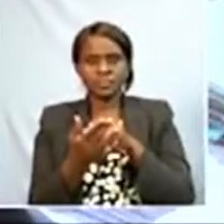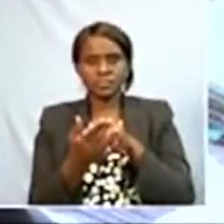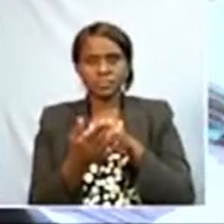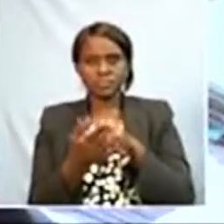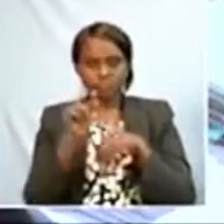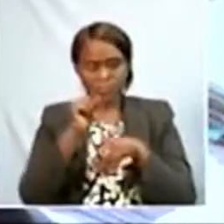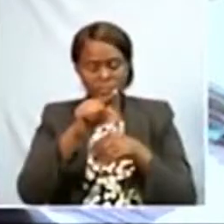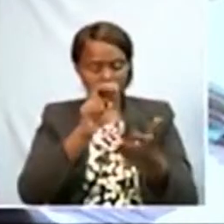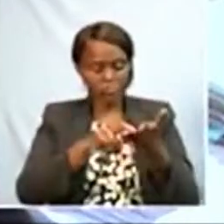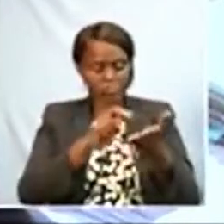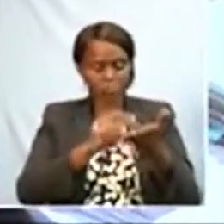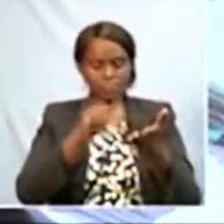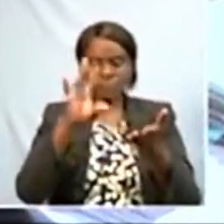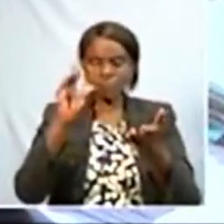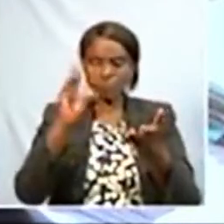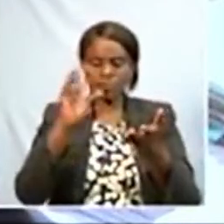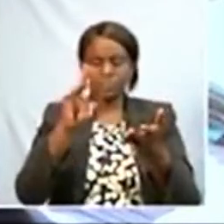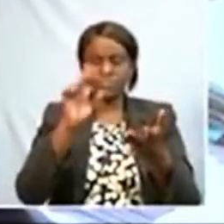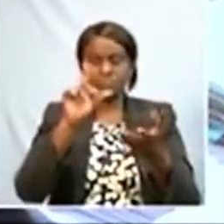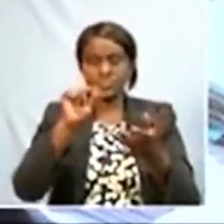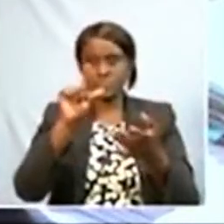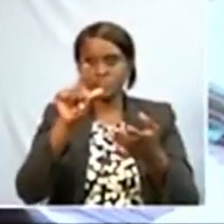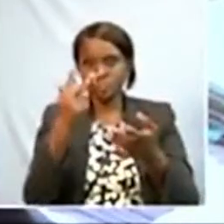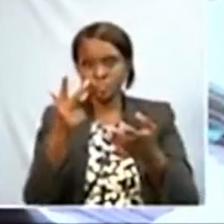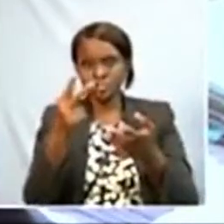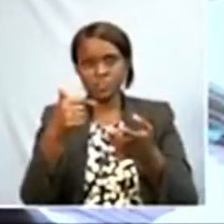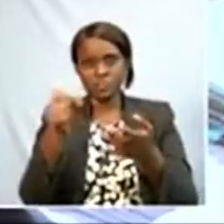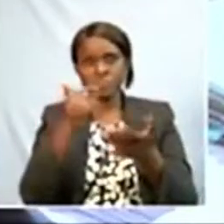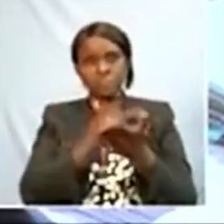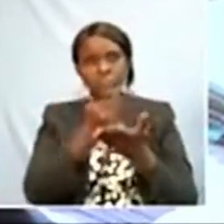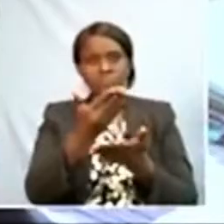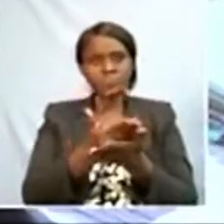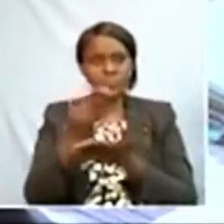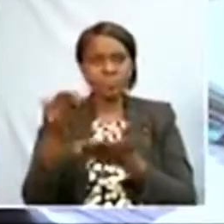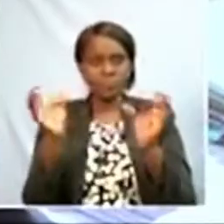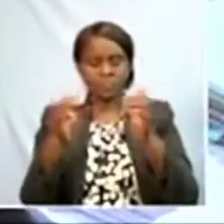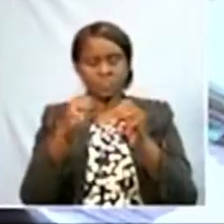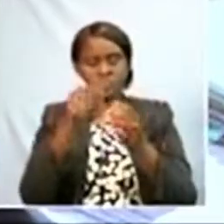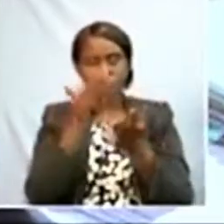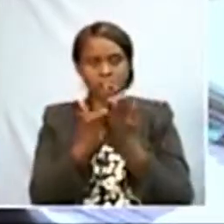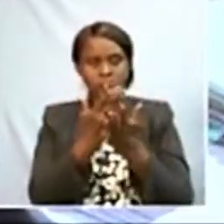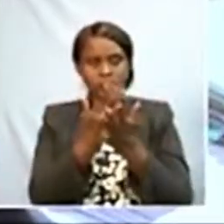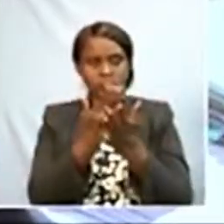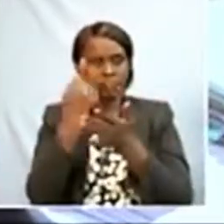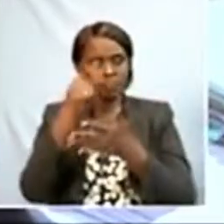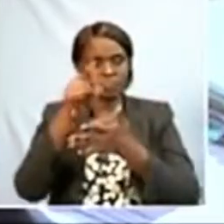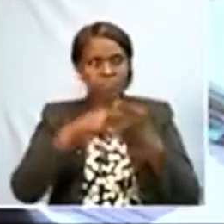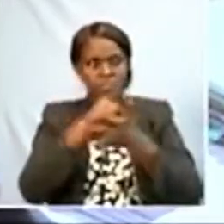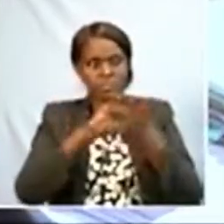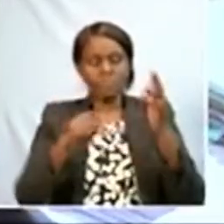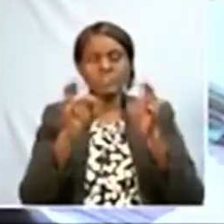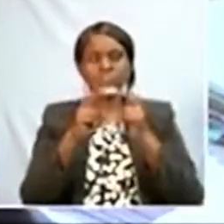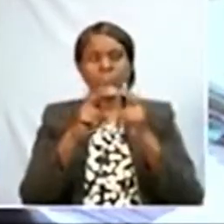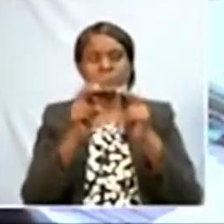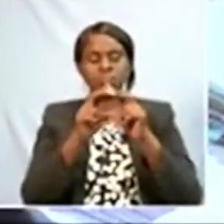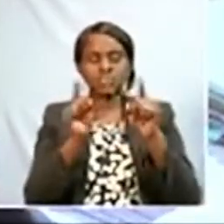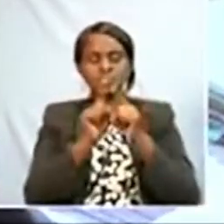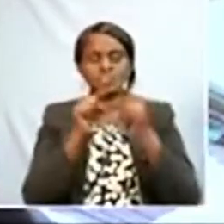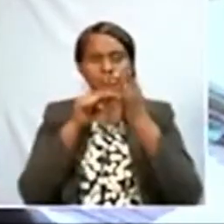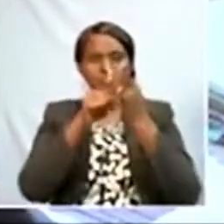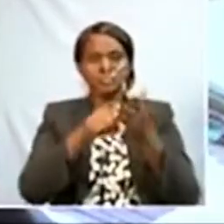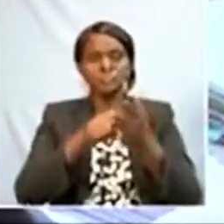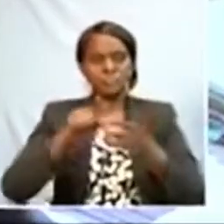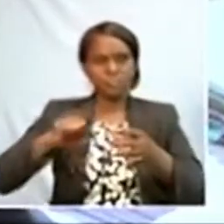on November 17th, 2023, the procurement committee recommended for the termination of the contract, citing